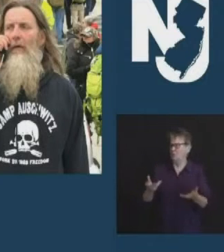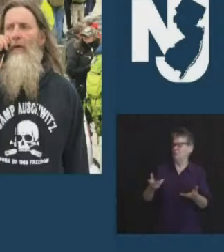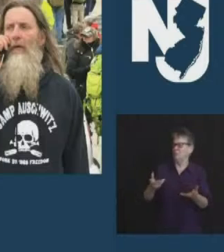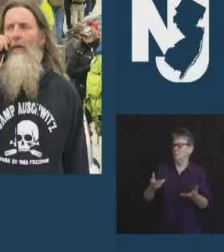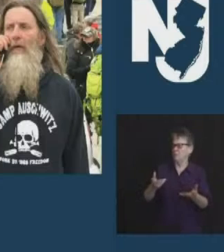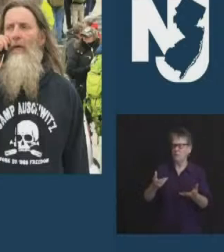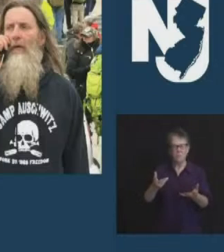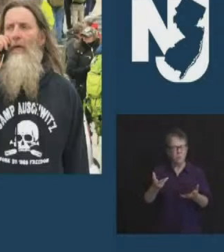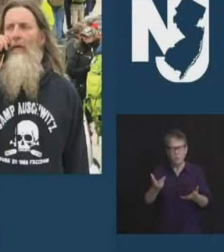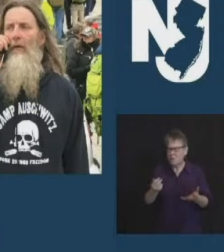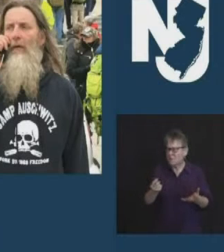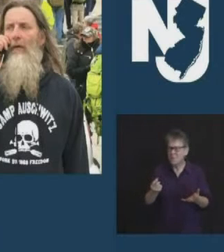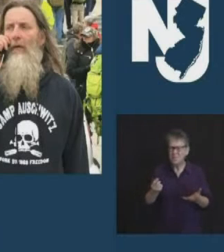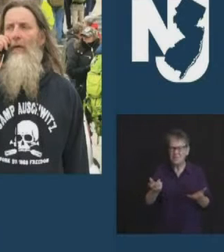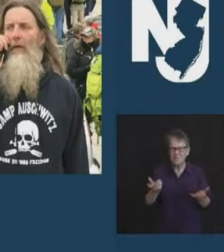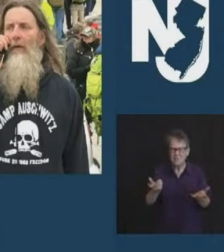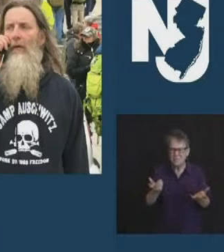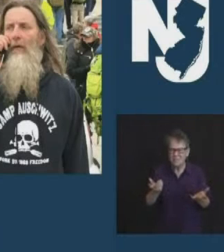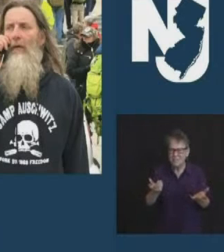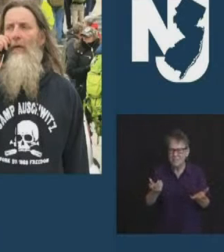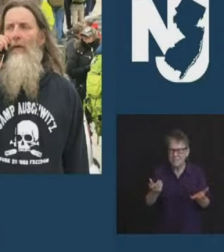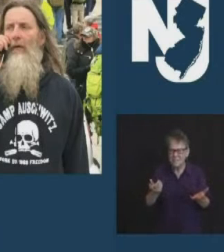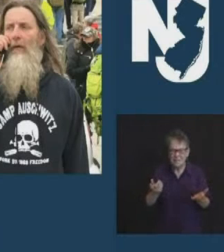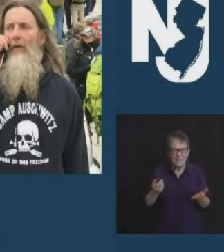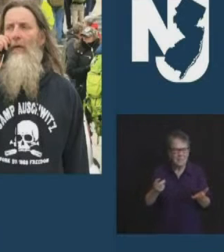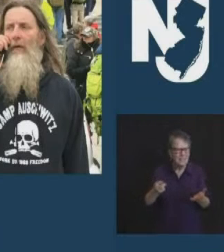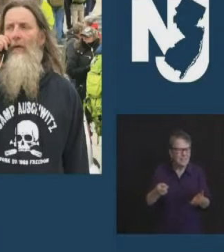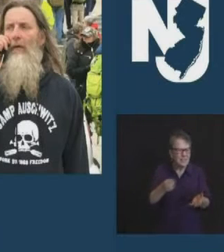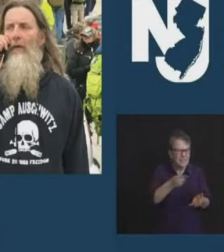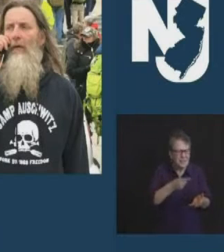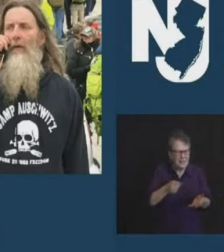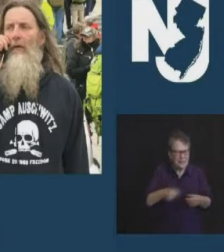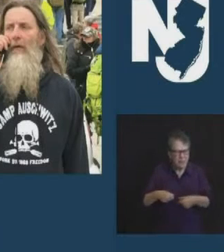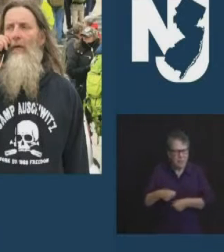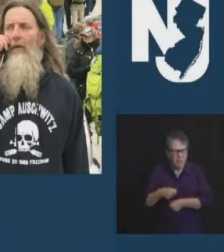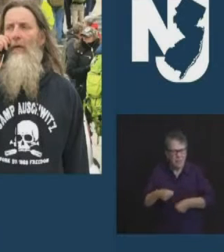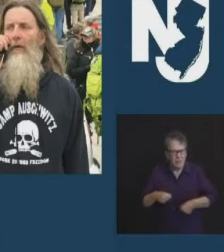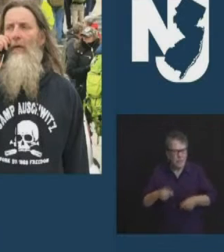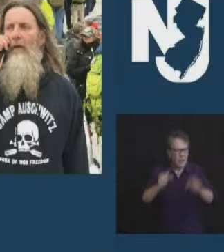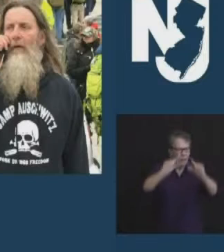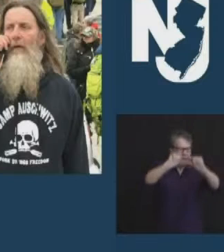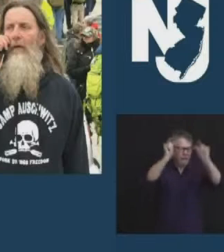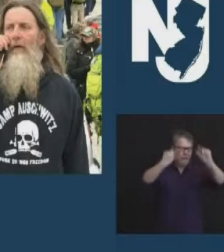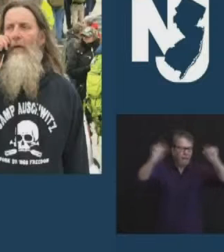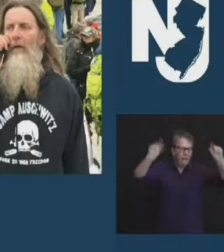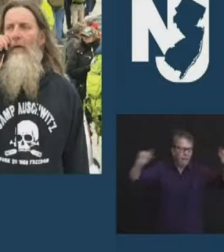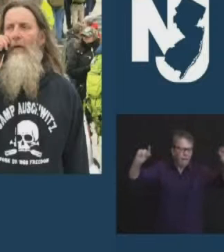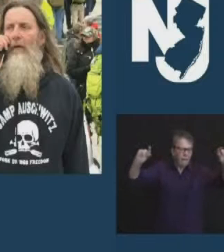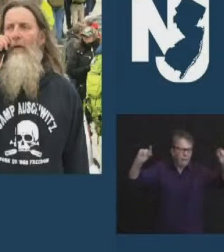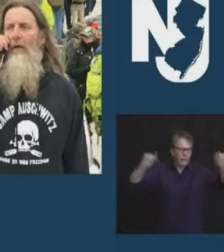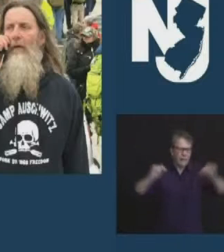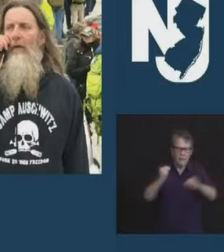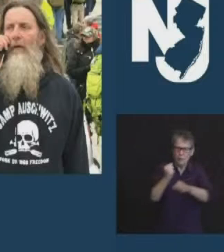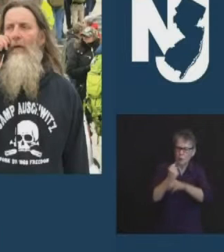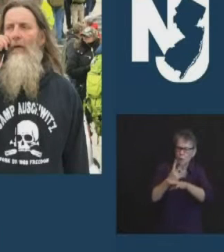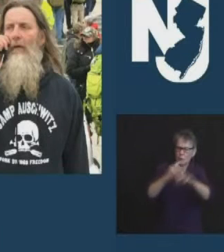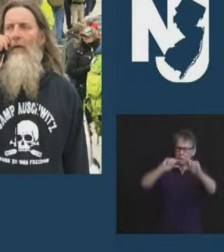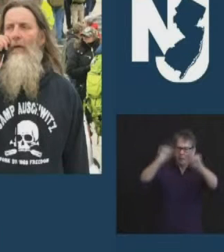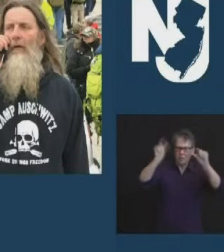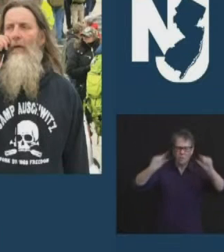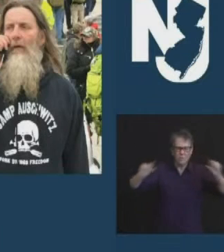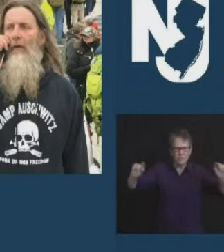but underneath the skull and crossbones, it's work makes you free, I think is what it is in English, the